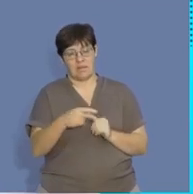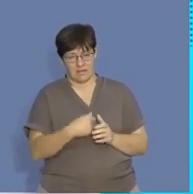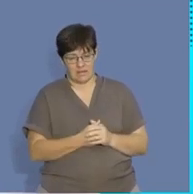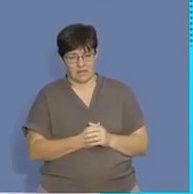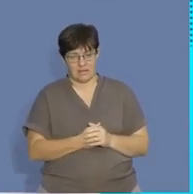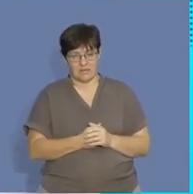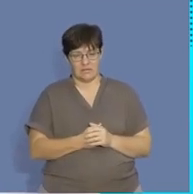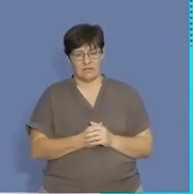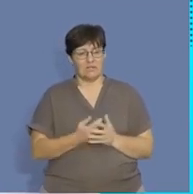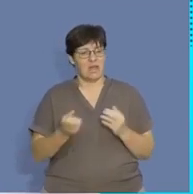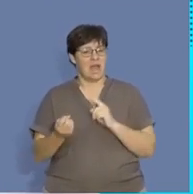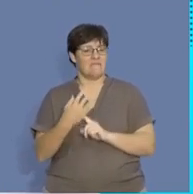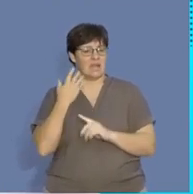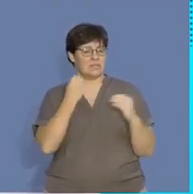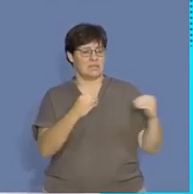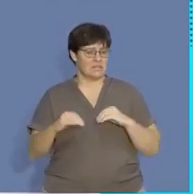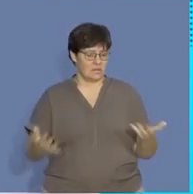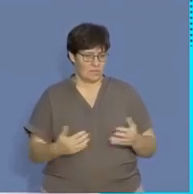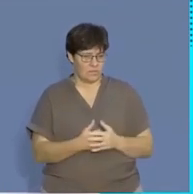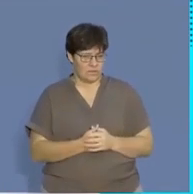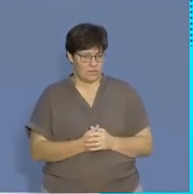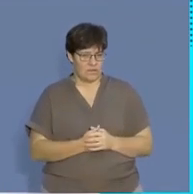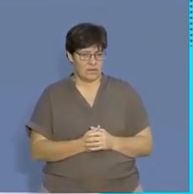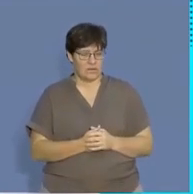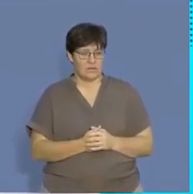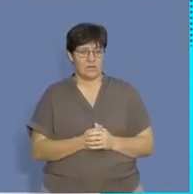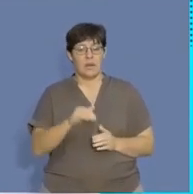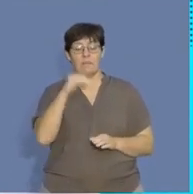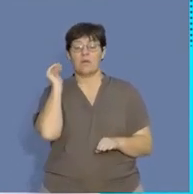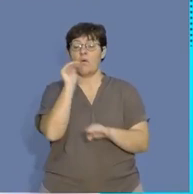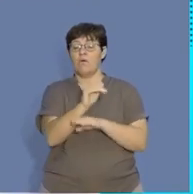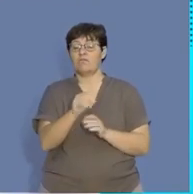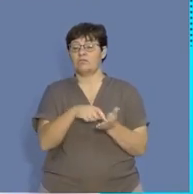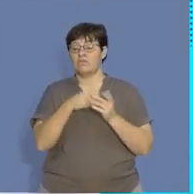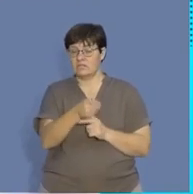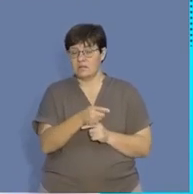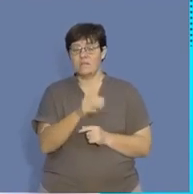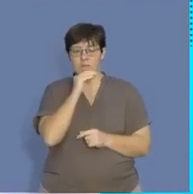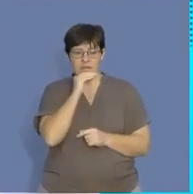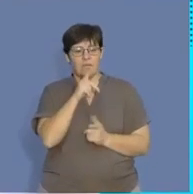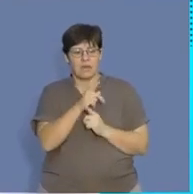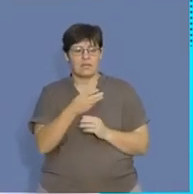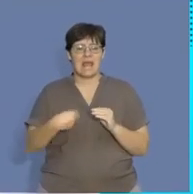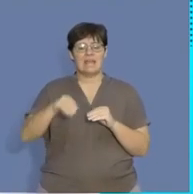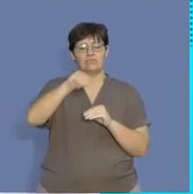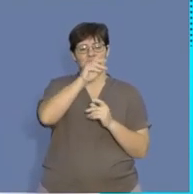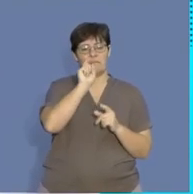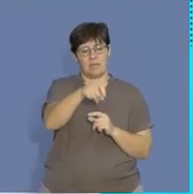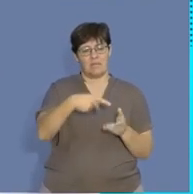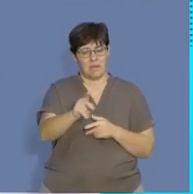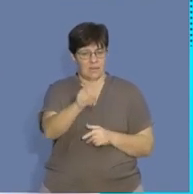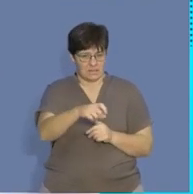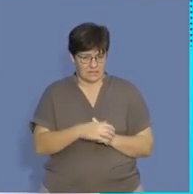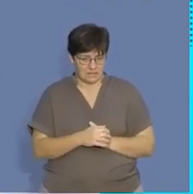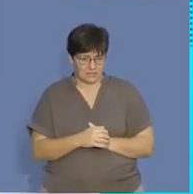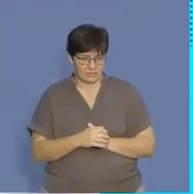paying us. Now, how does that affect the business? Obviously, having a bank overdraft means you've got to also pay interest to the